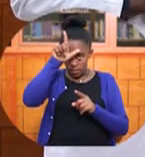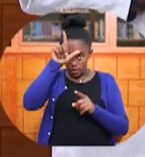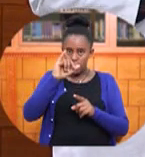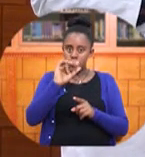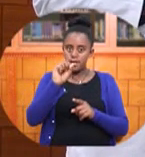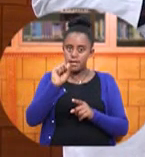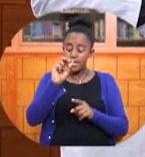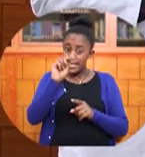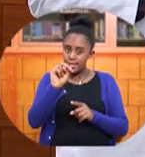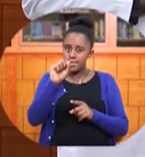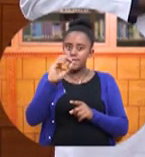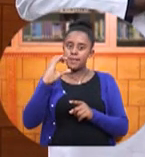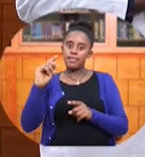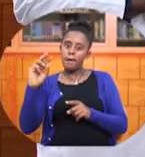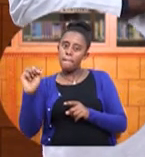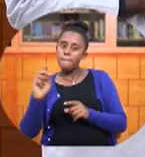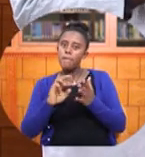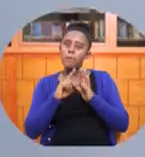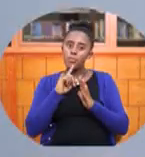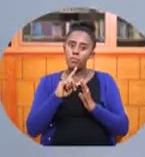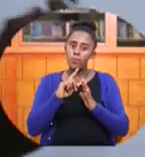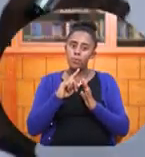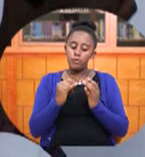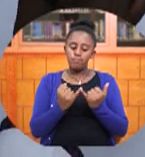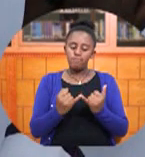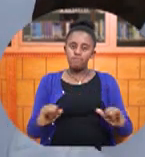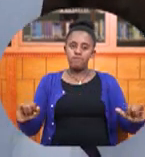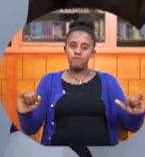insectum. Insectum meaning cut it into section.